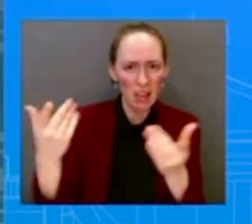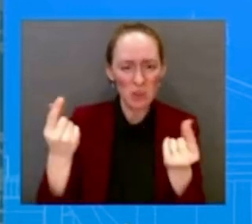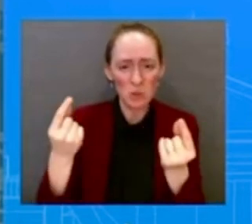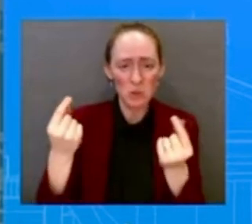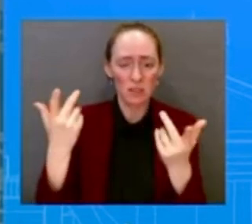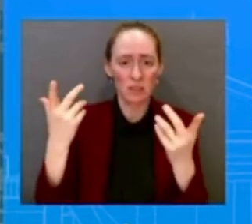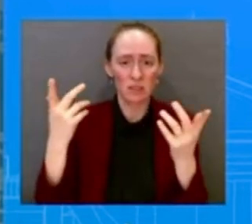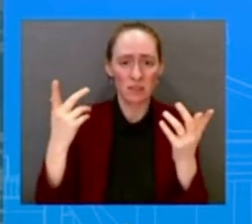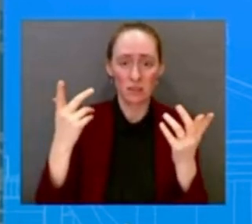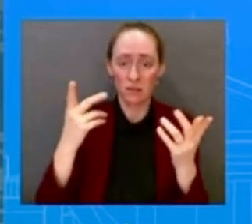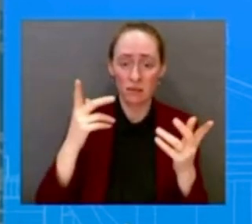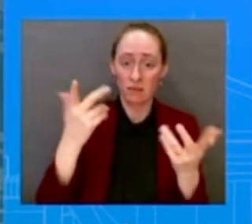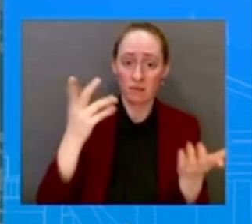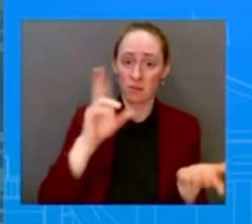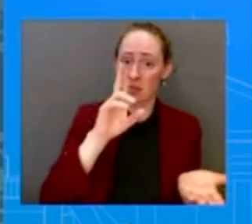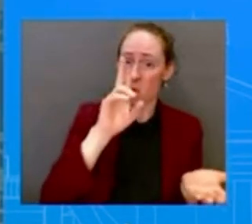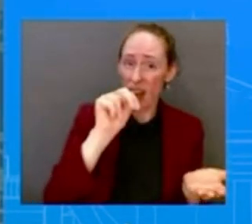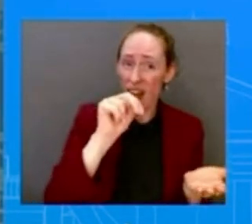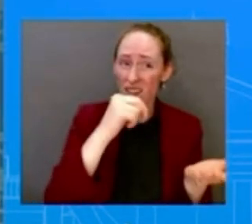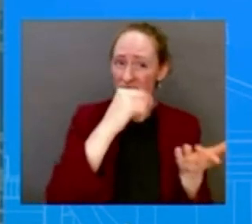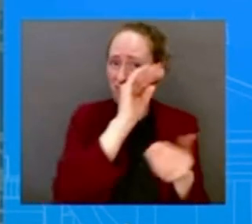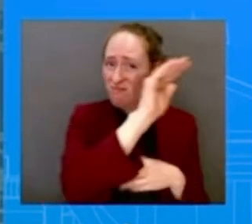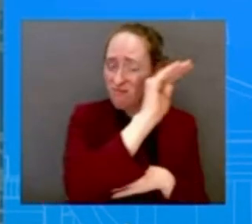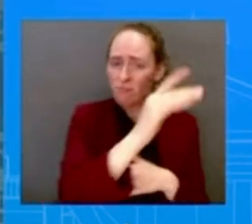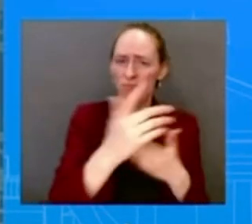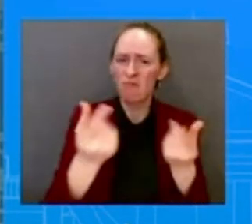dozens of nations who we know